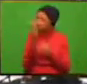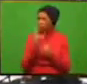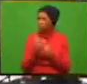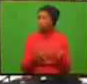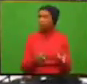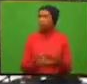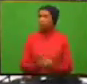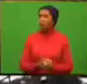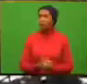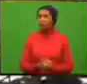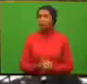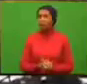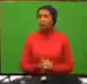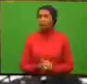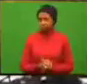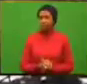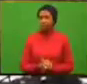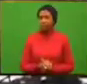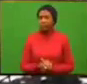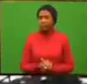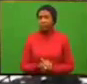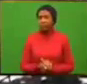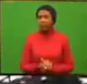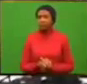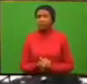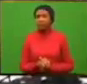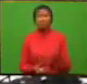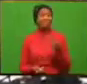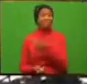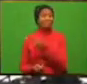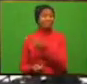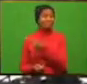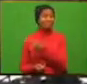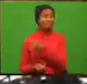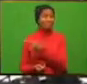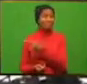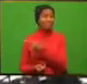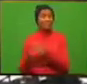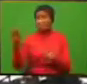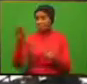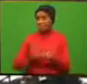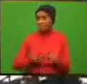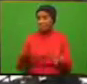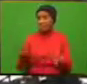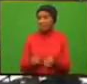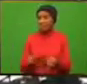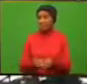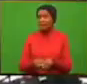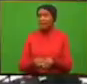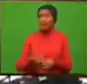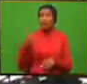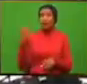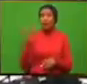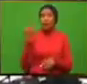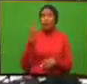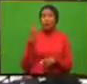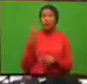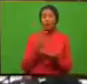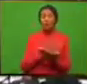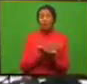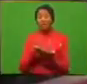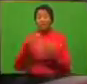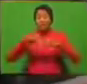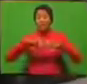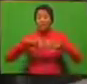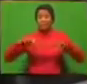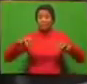economy so desperately needs. They have done so deliberately because it is only by sowing division